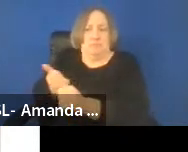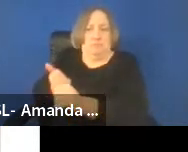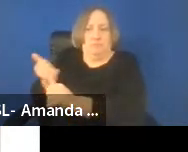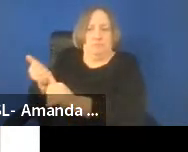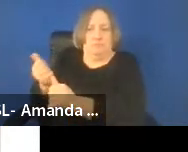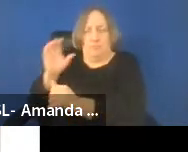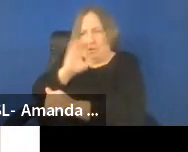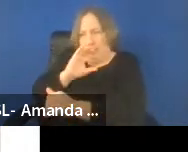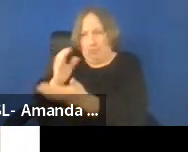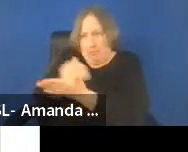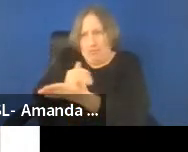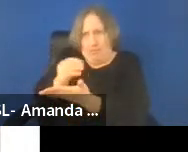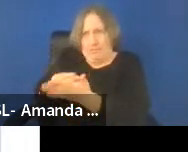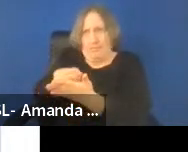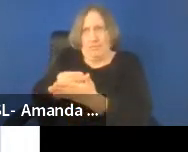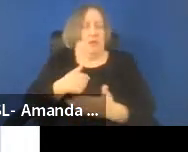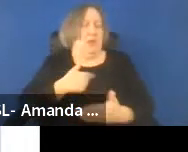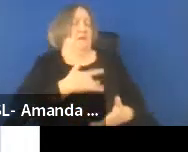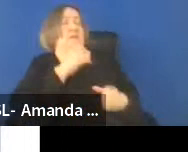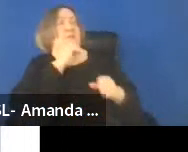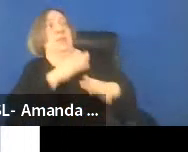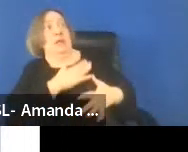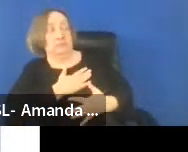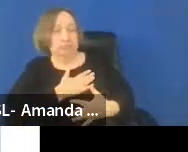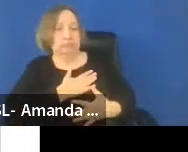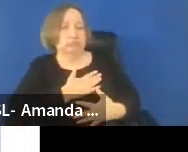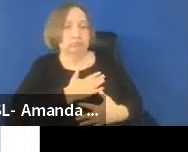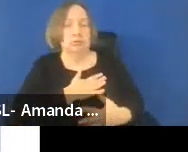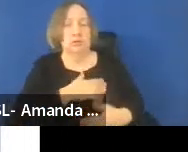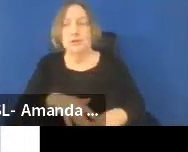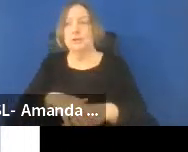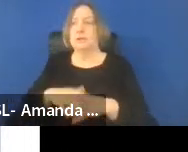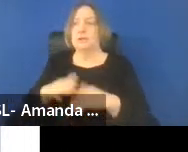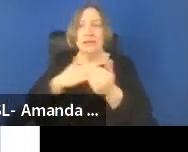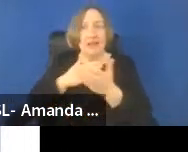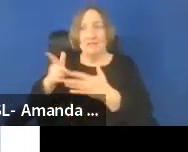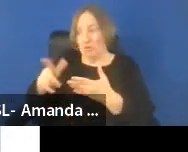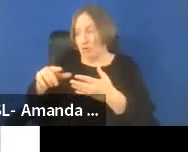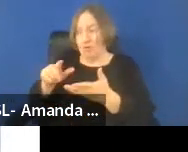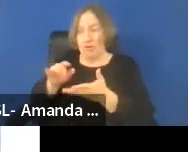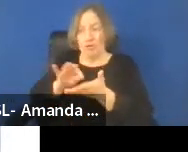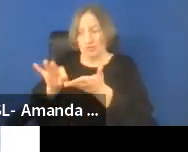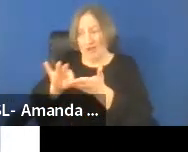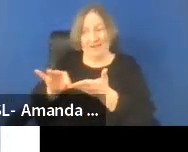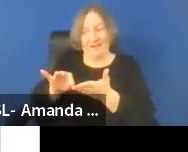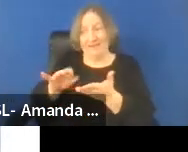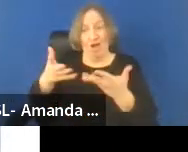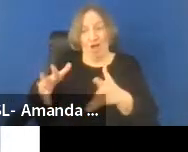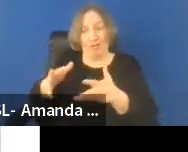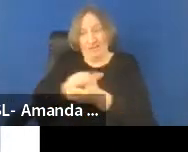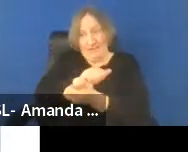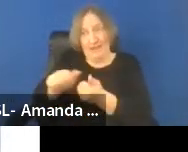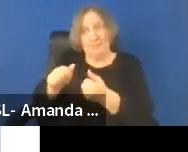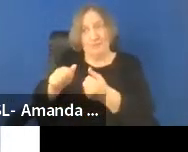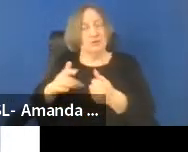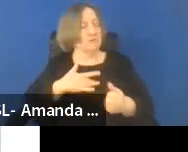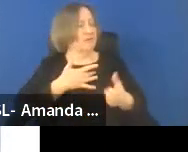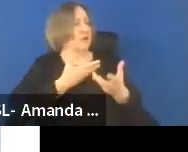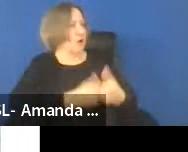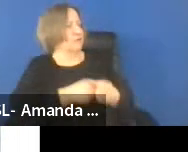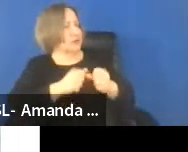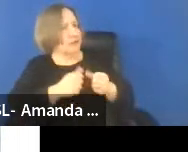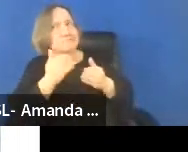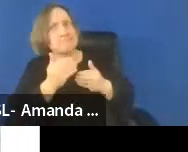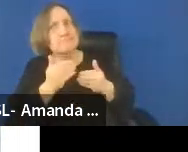blessed. I'm blessed. This is beyond luck. Despite her damaged credit, Trayla's confident she can move forward in life and